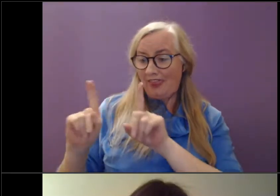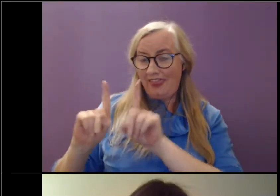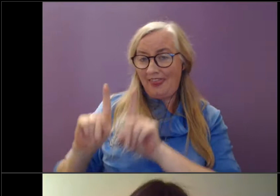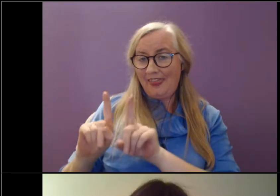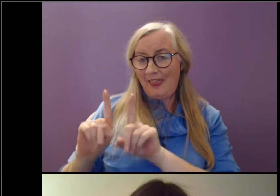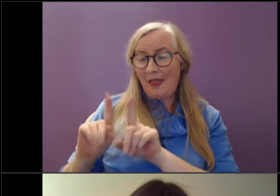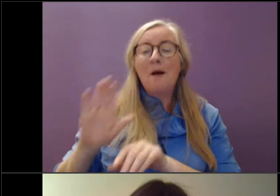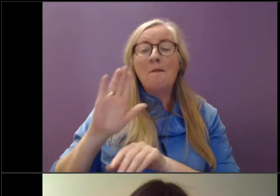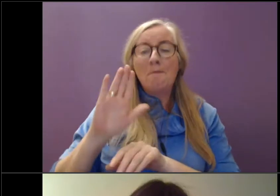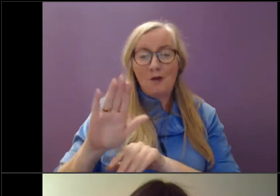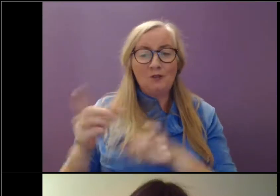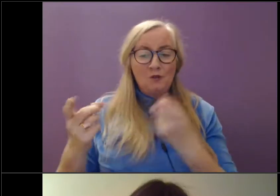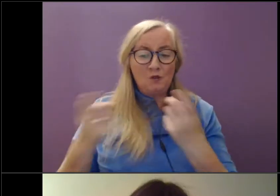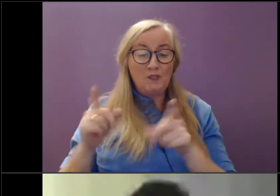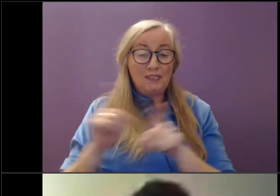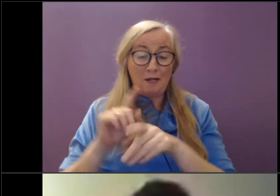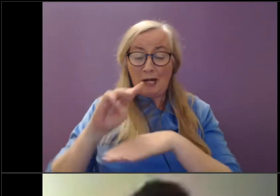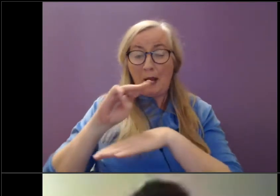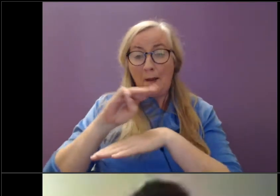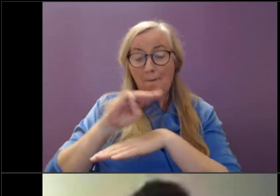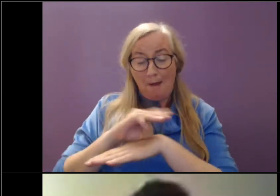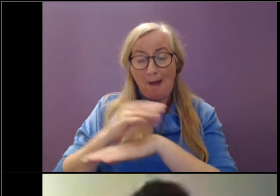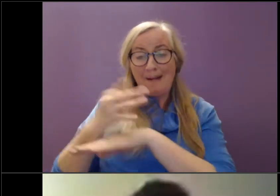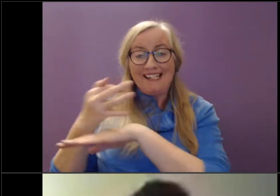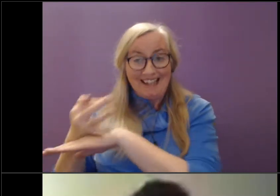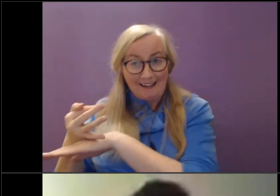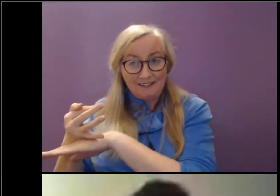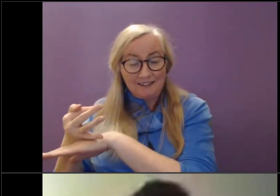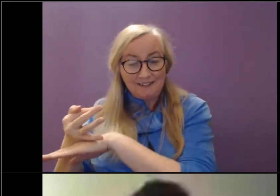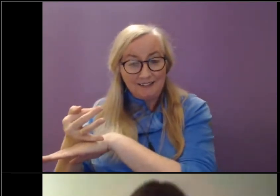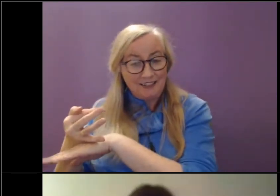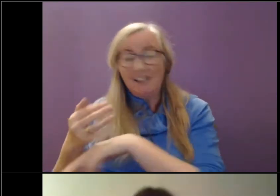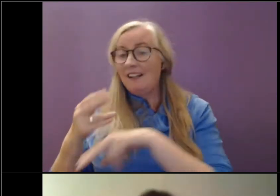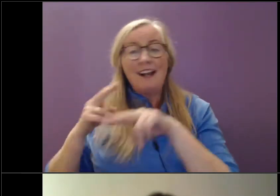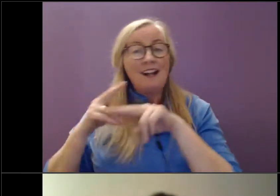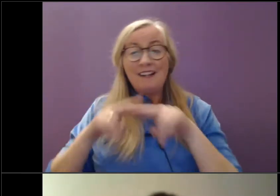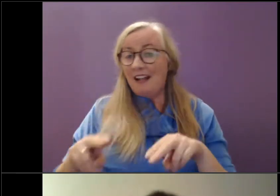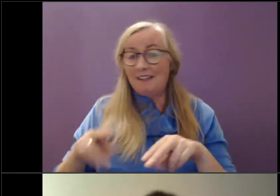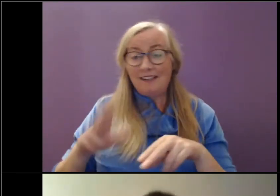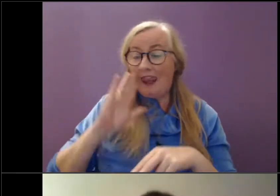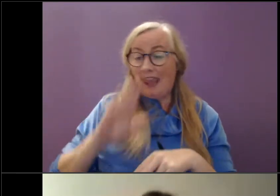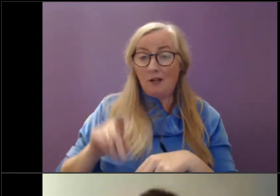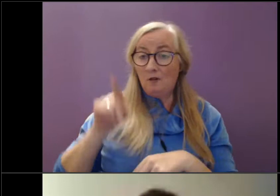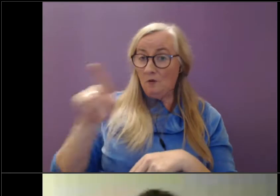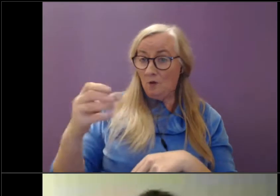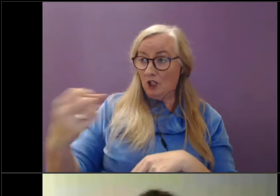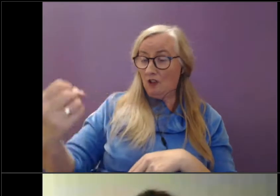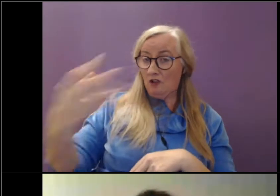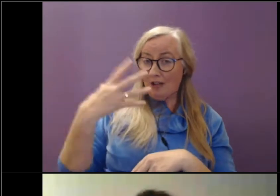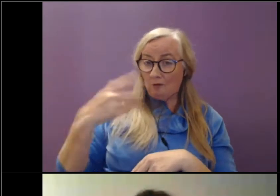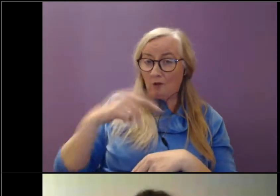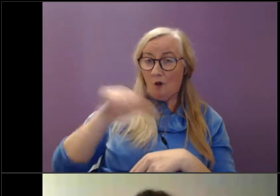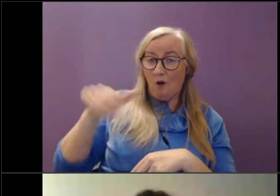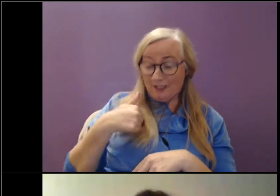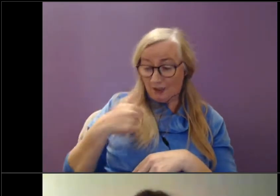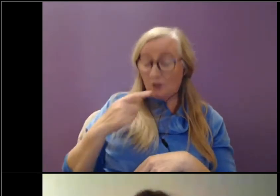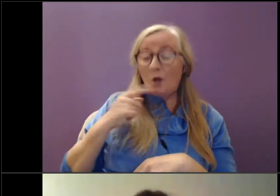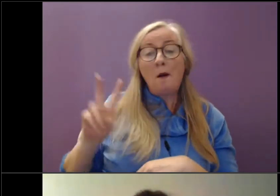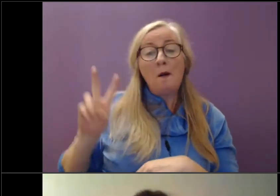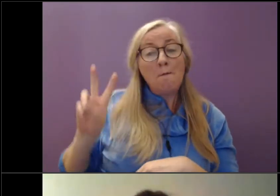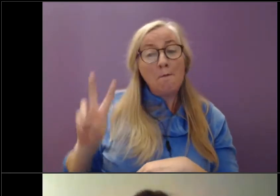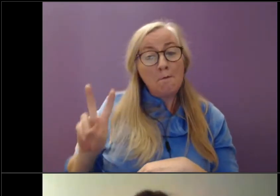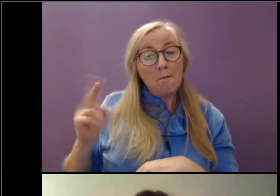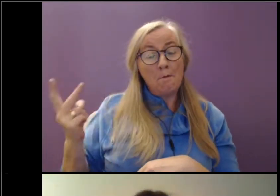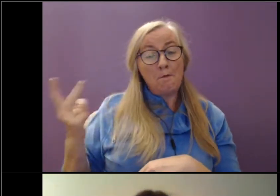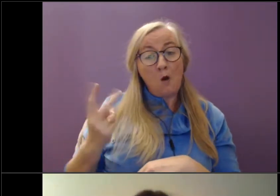you know, mom and dad aren't going to, you know, stick around for you to be shouting or whatever, and we're going to leave the room now, and once you calm